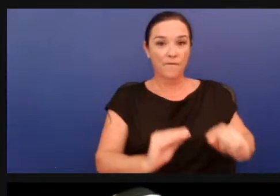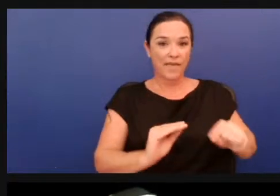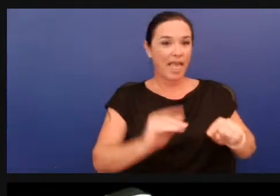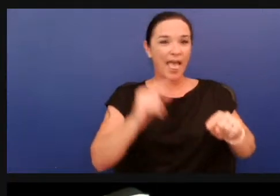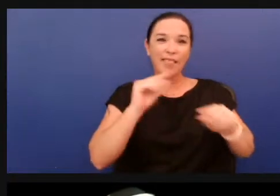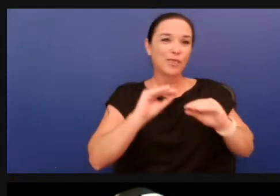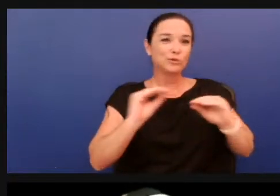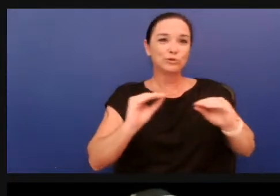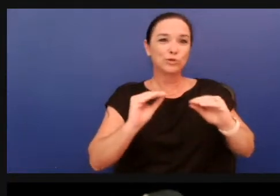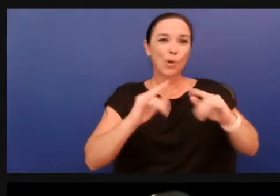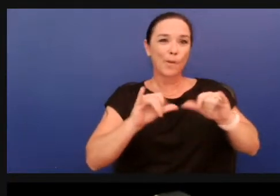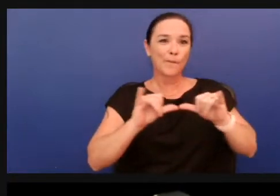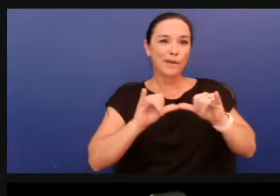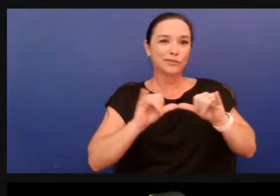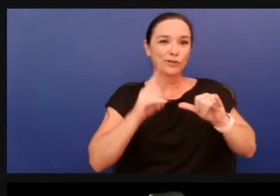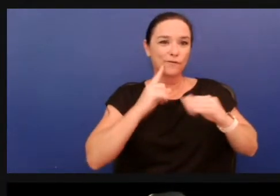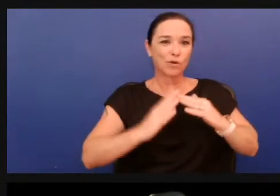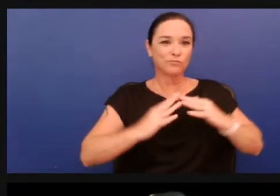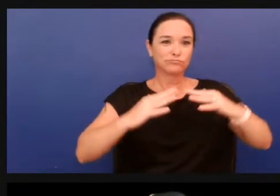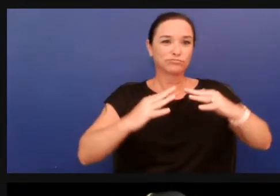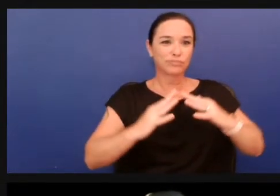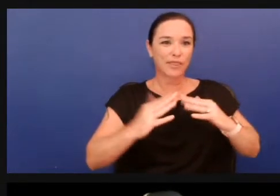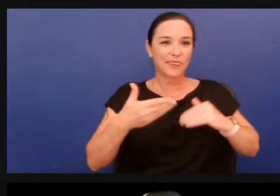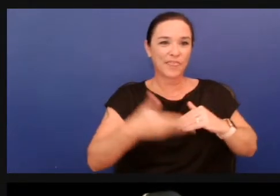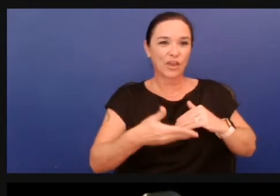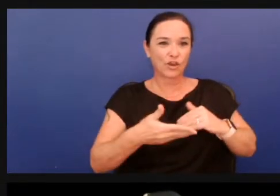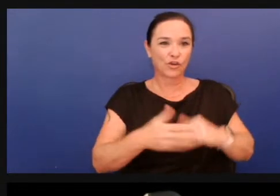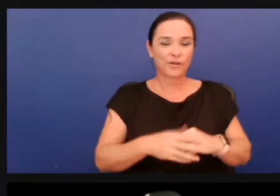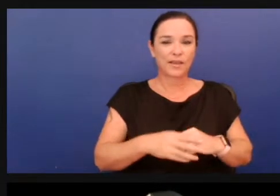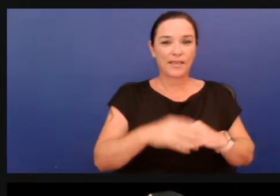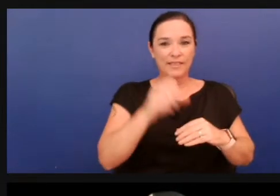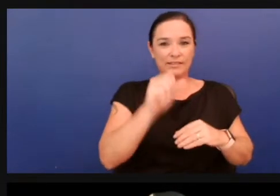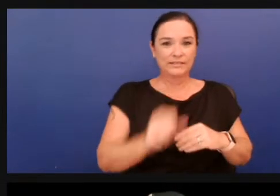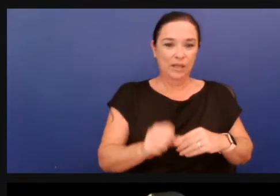unfortunately. What we do have is this station is the